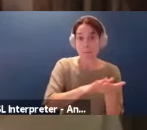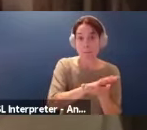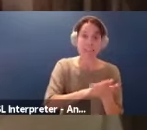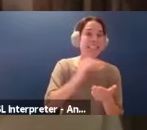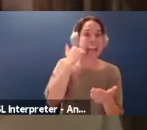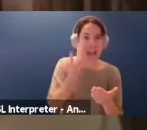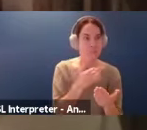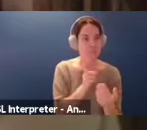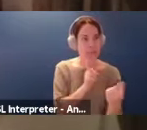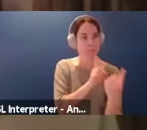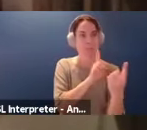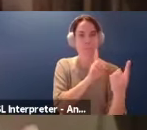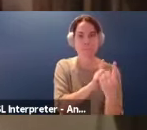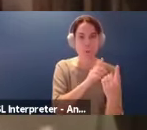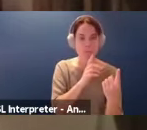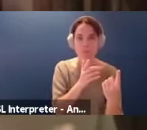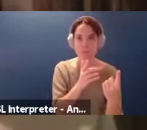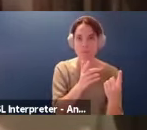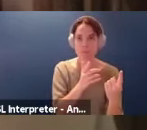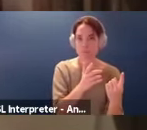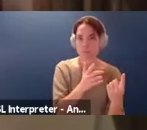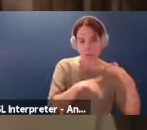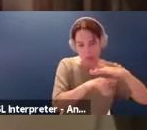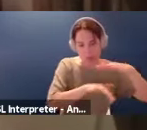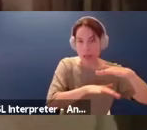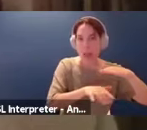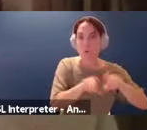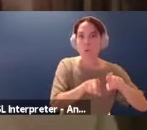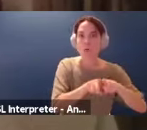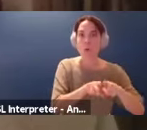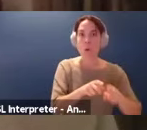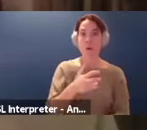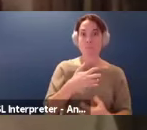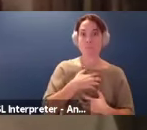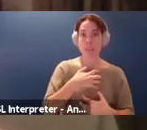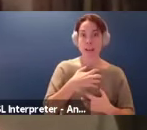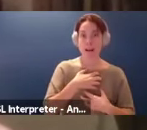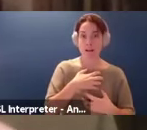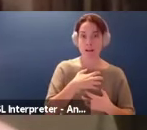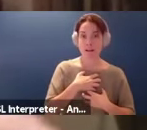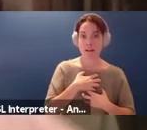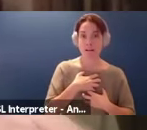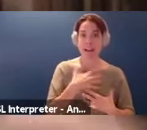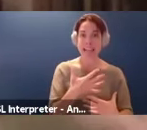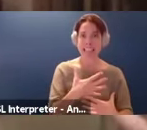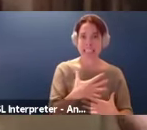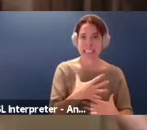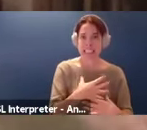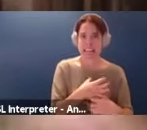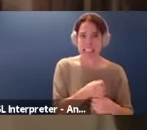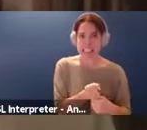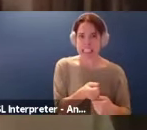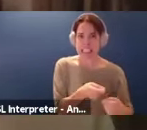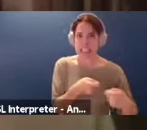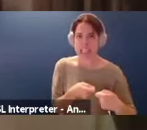so i think that that one of the consequences of uh a a of graded inequality and i see this very